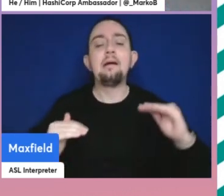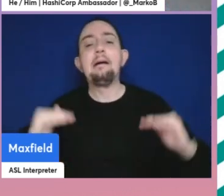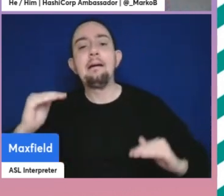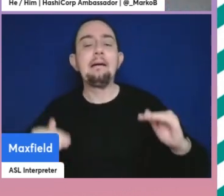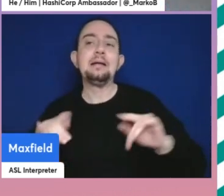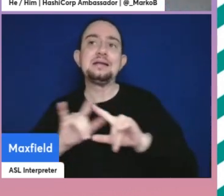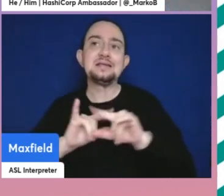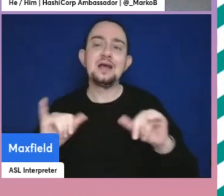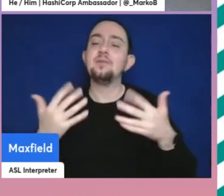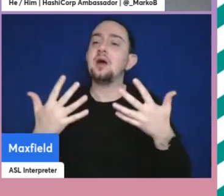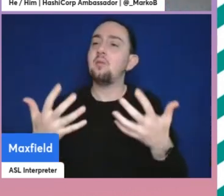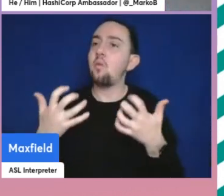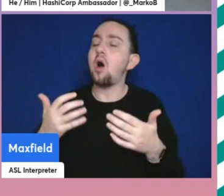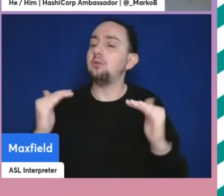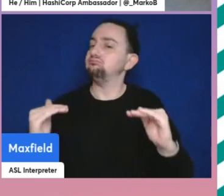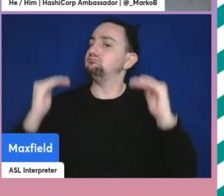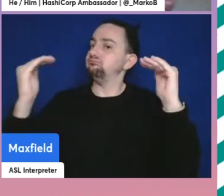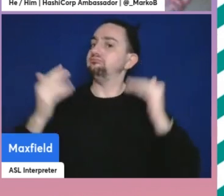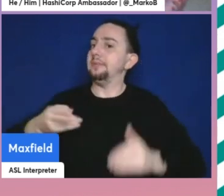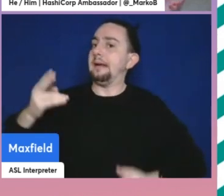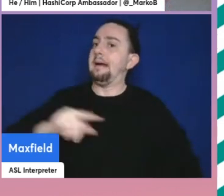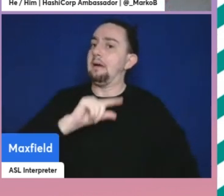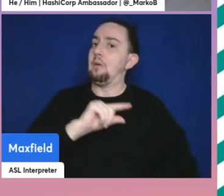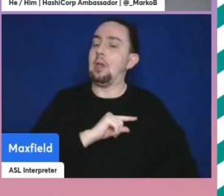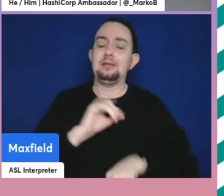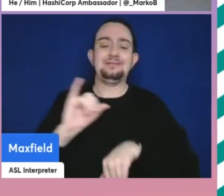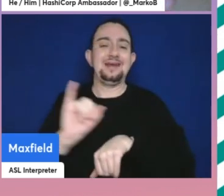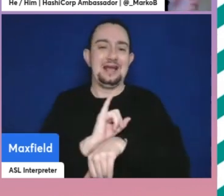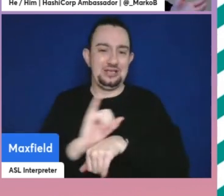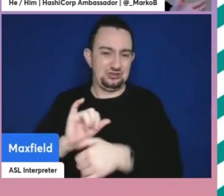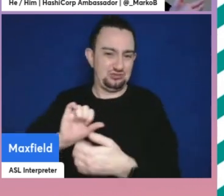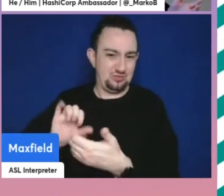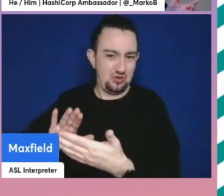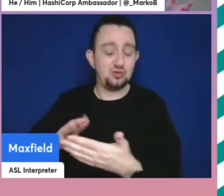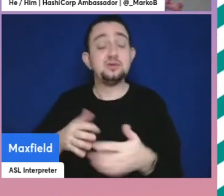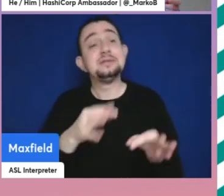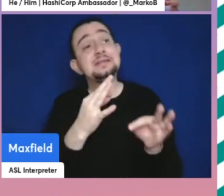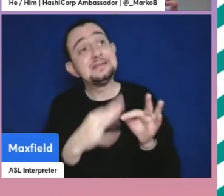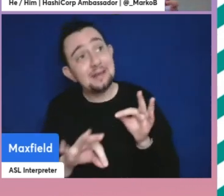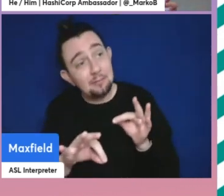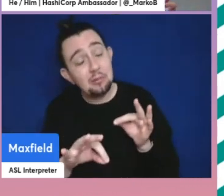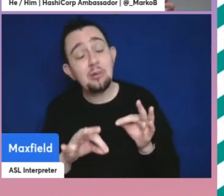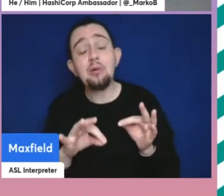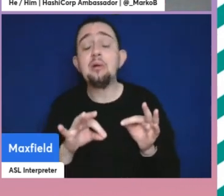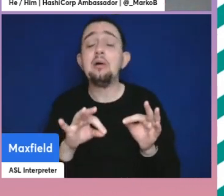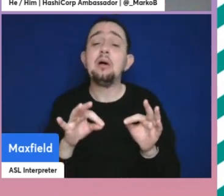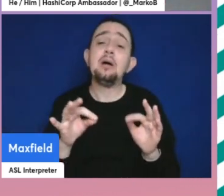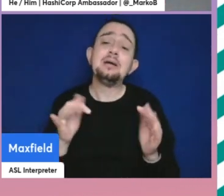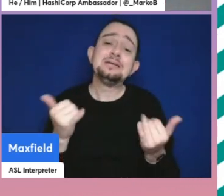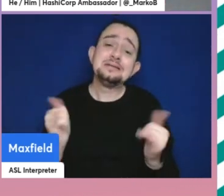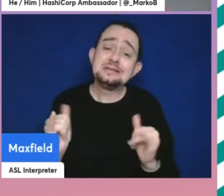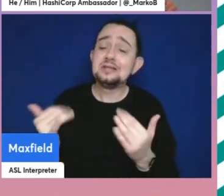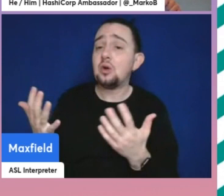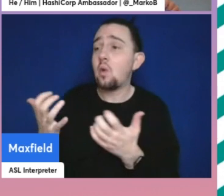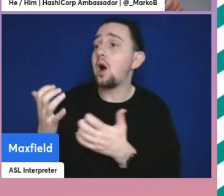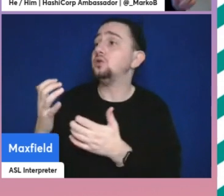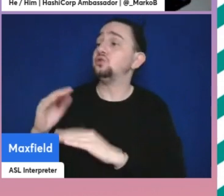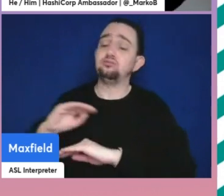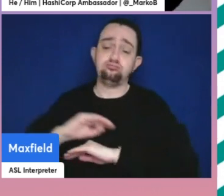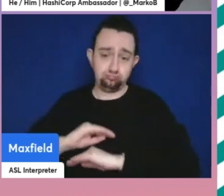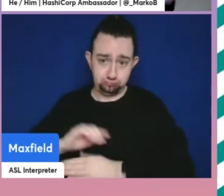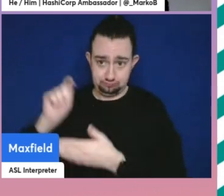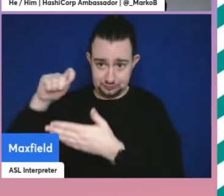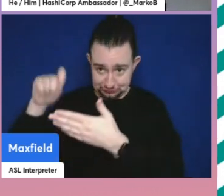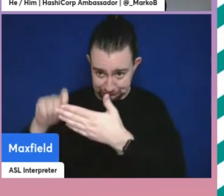industry practices that we acquired. So obviously it needs to be simple, but at the same time, you still want to kind of check all the boxes in terms of